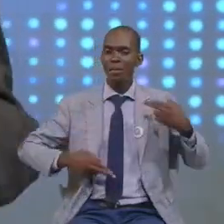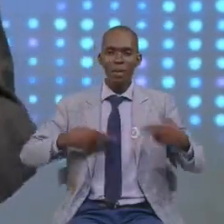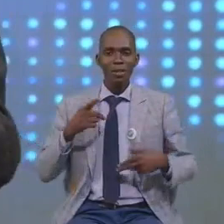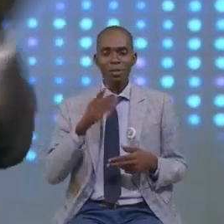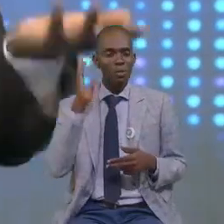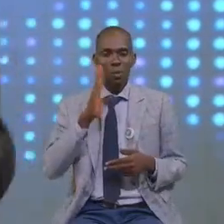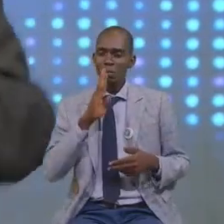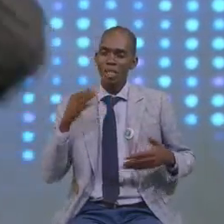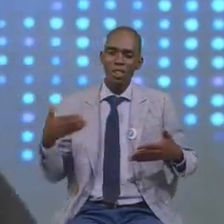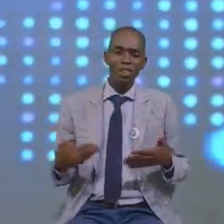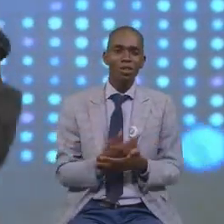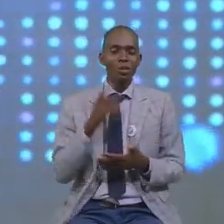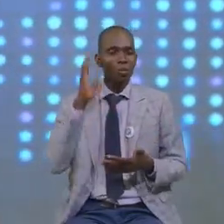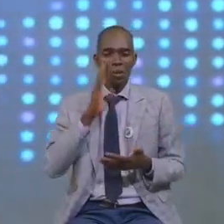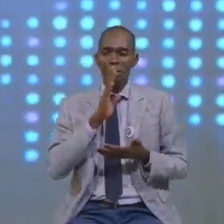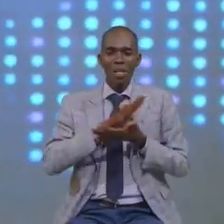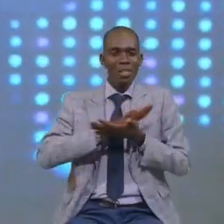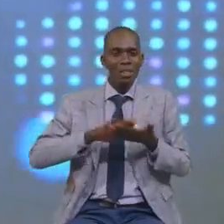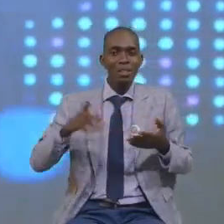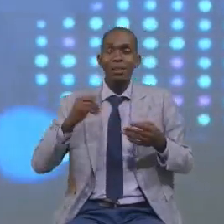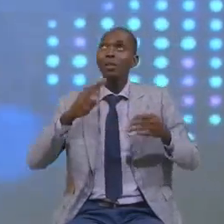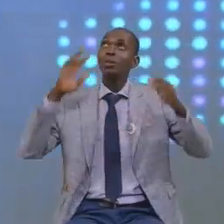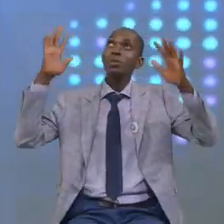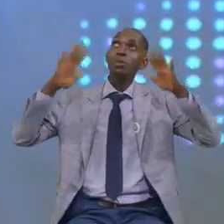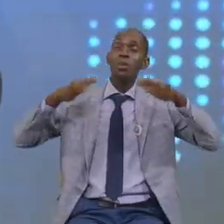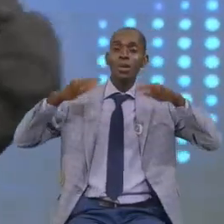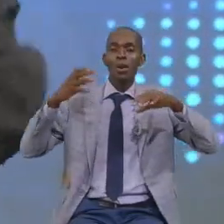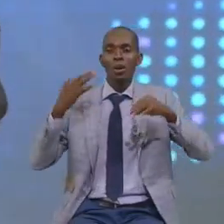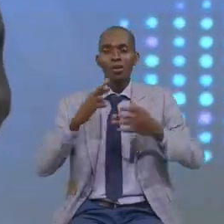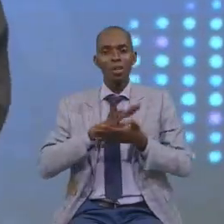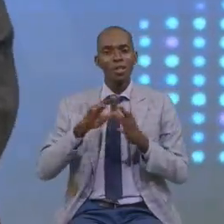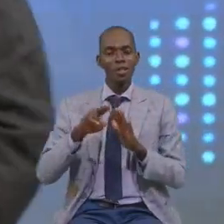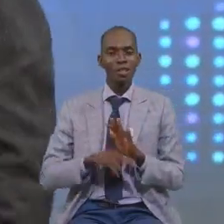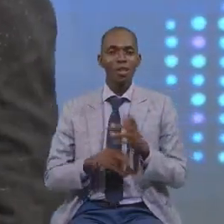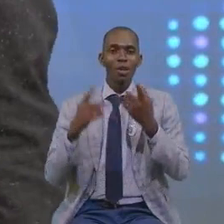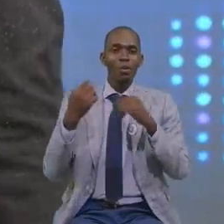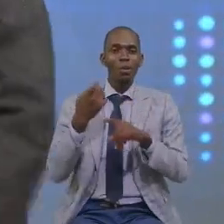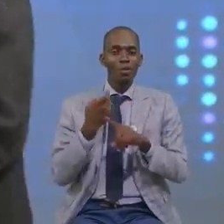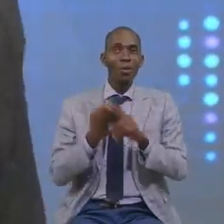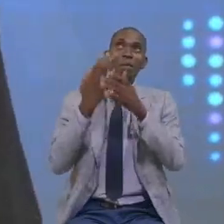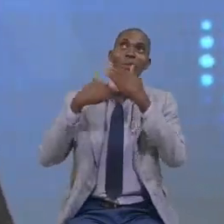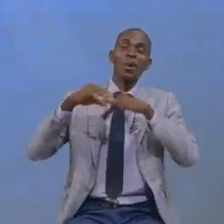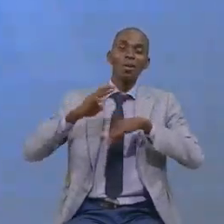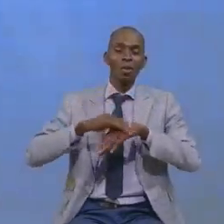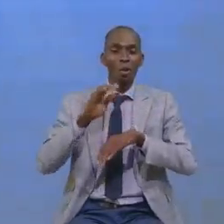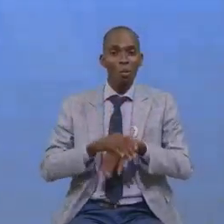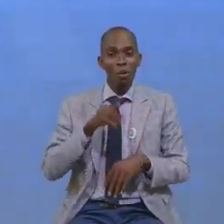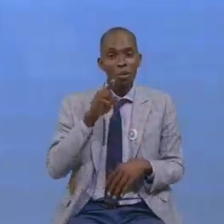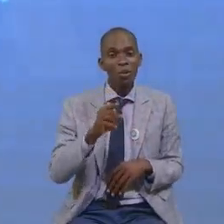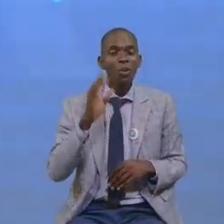renewed, you'll be clean. The rain of righteousness coming from heaven, coming upon you, will